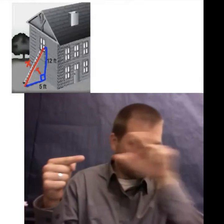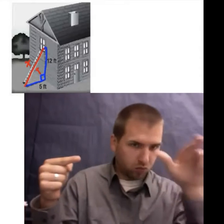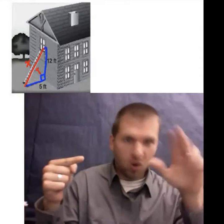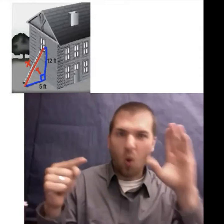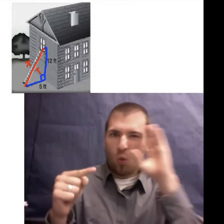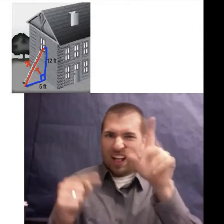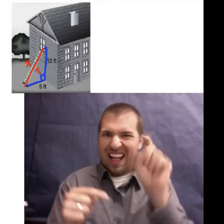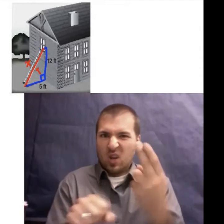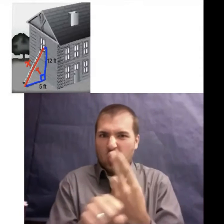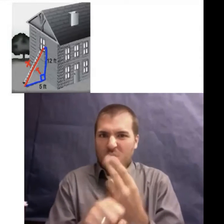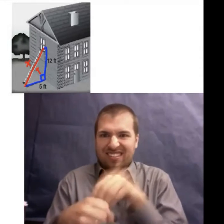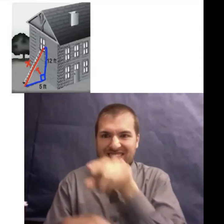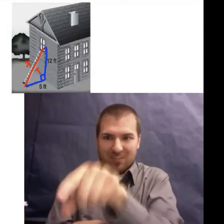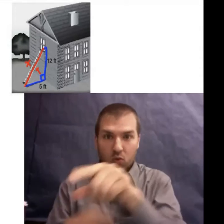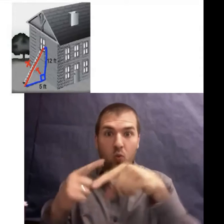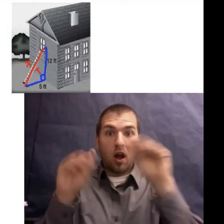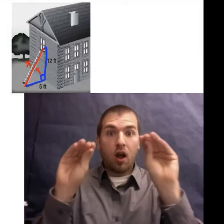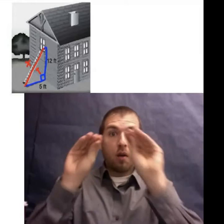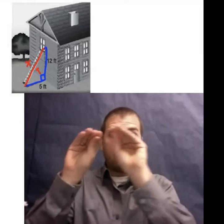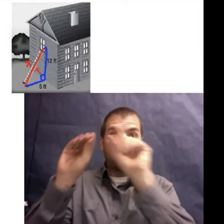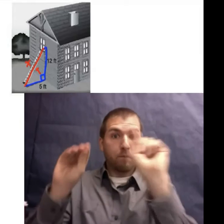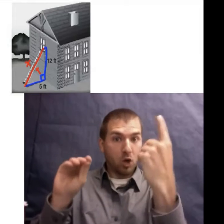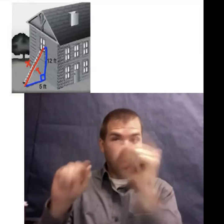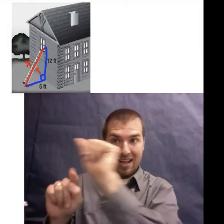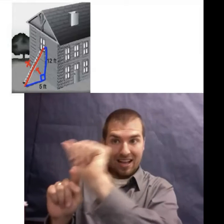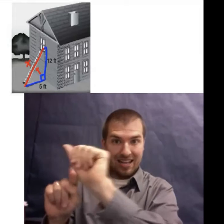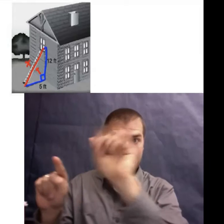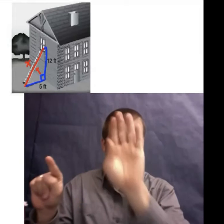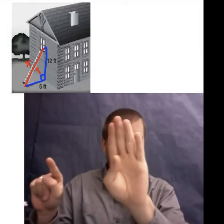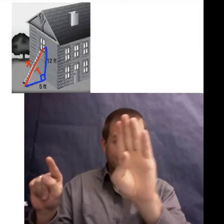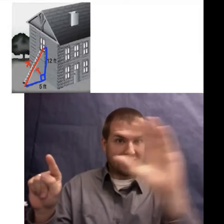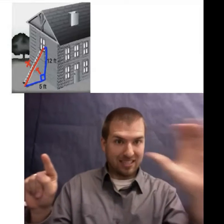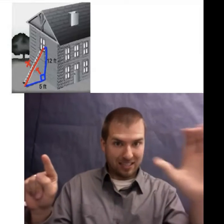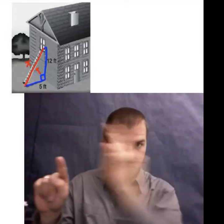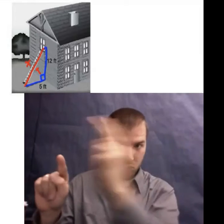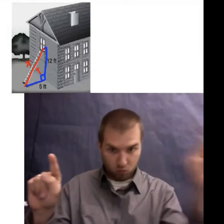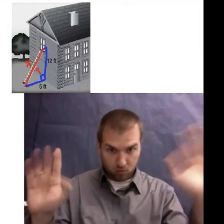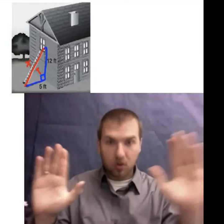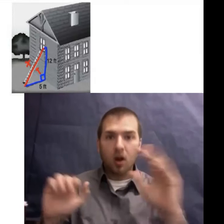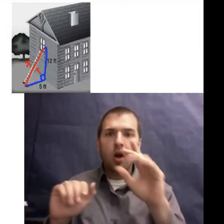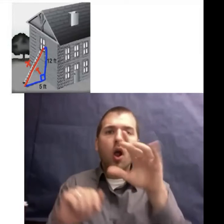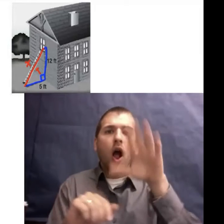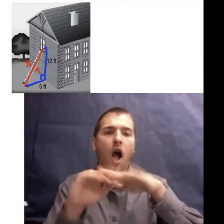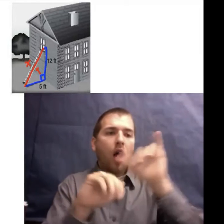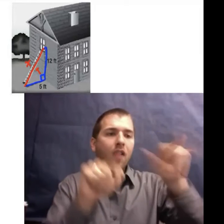with squaring and square rooting, because you're always going to have to use that in these problems.